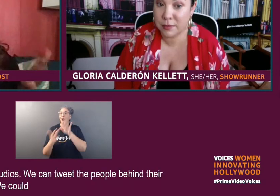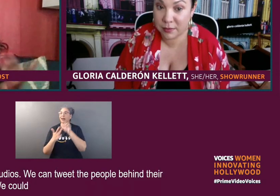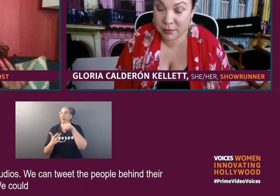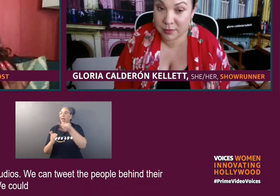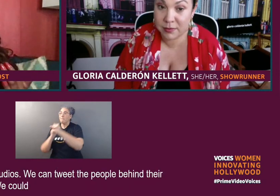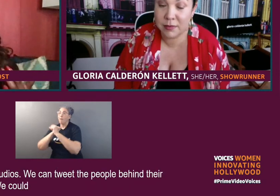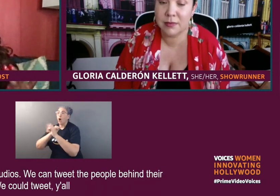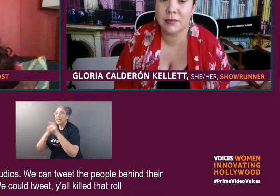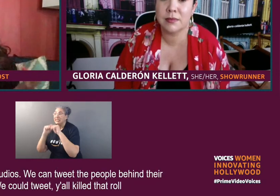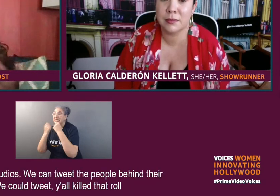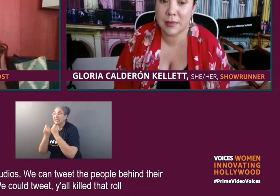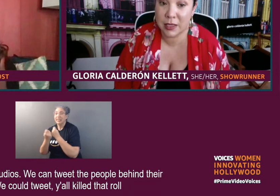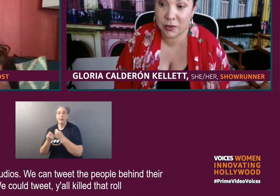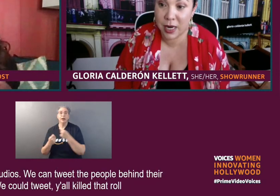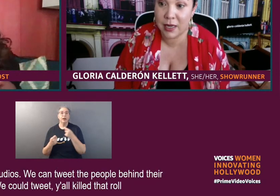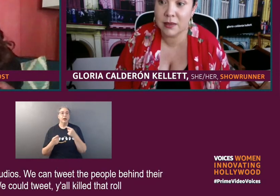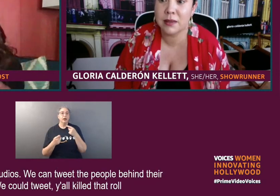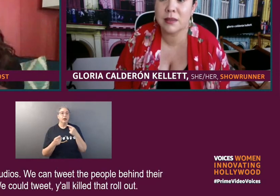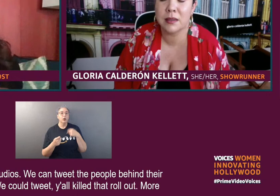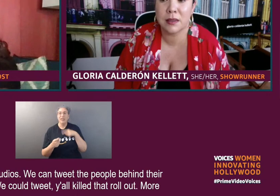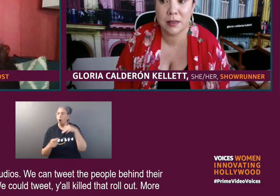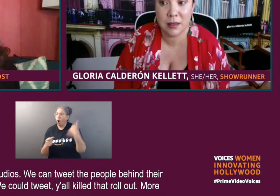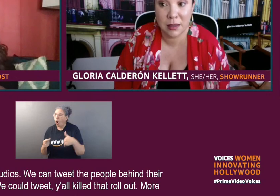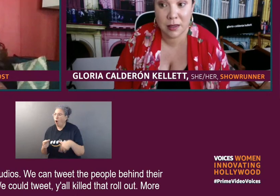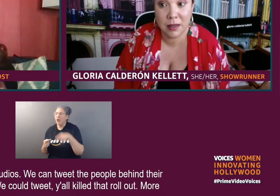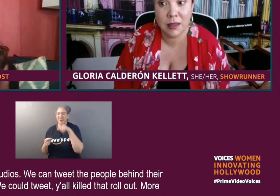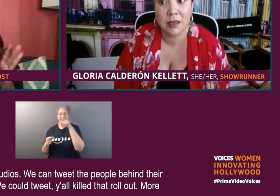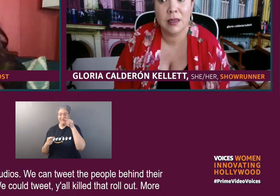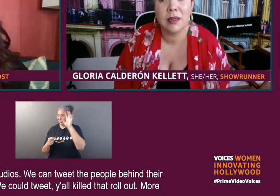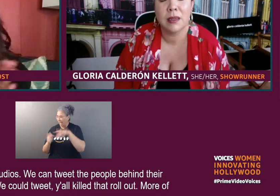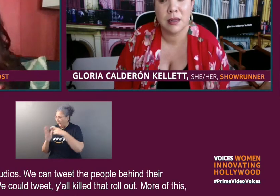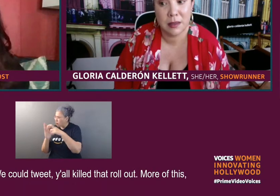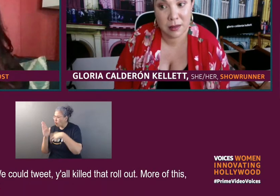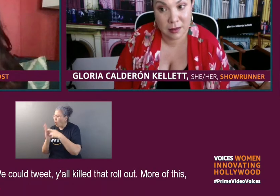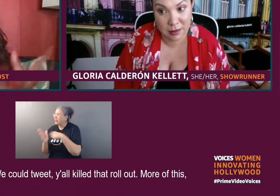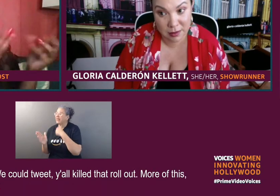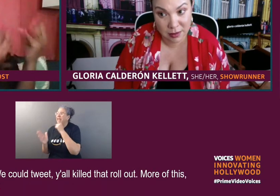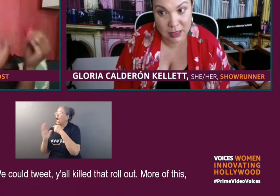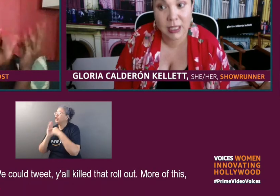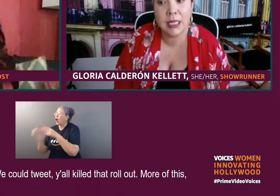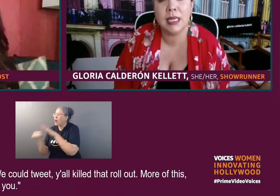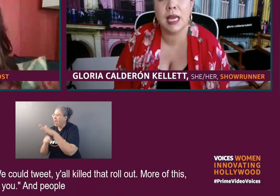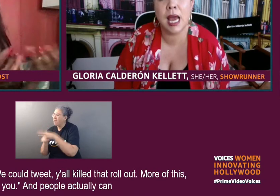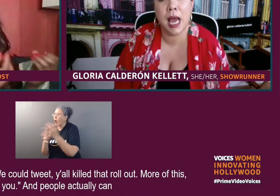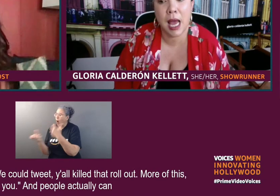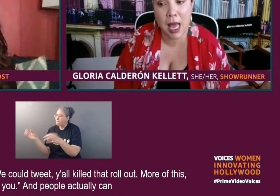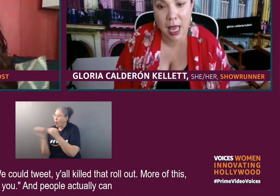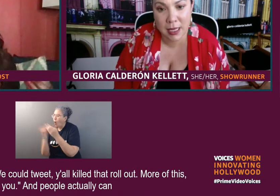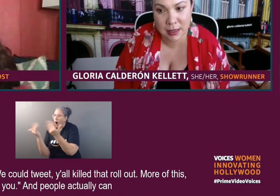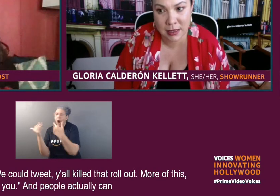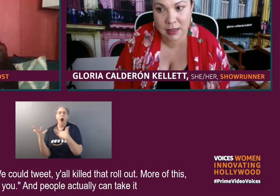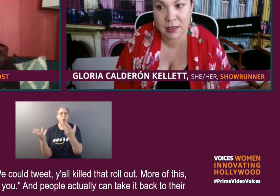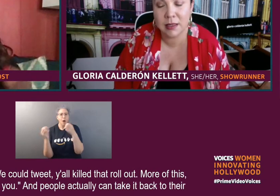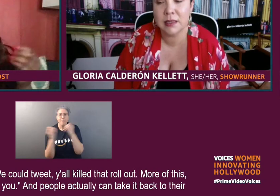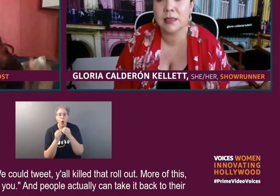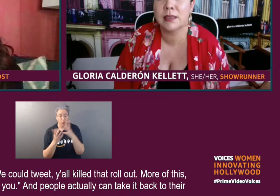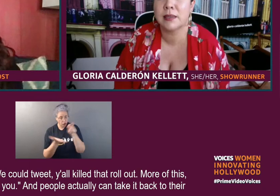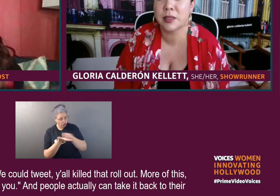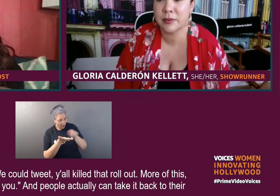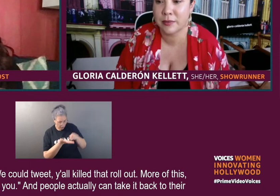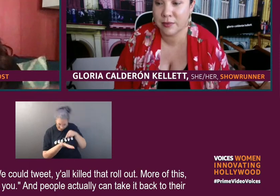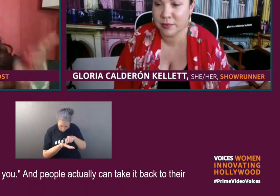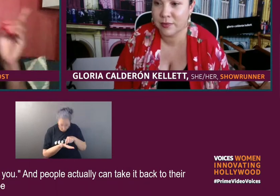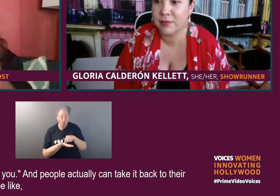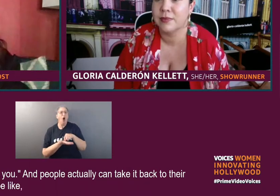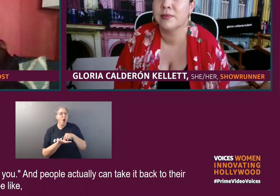behind their marketing teams. We can tweet, y'all killed that rollout. More of this. More of that. Yes. Thank you. And then people actually